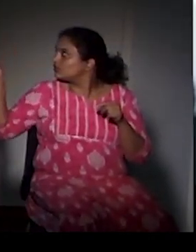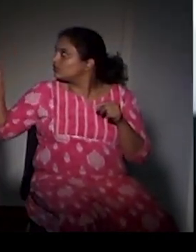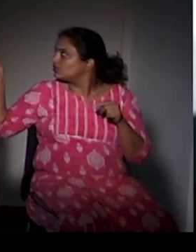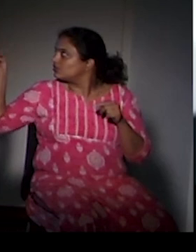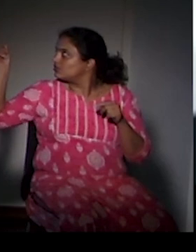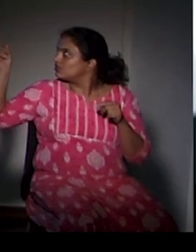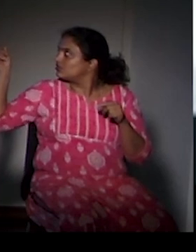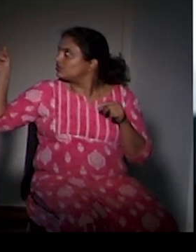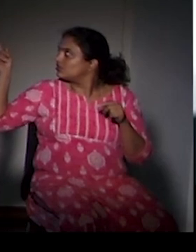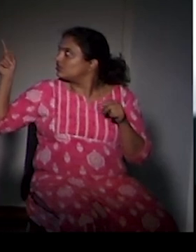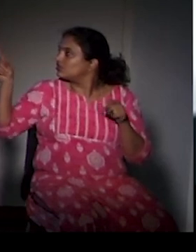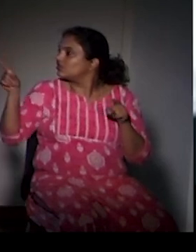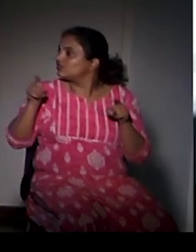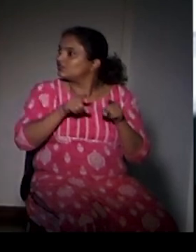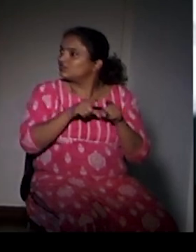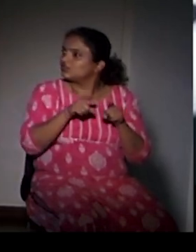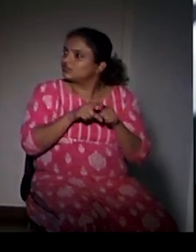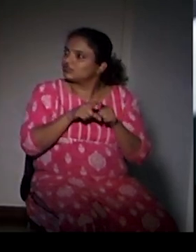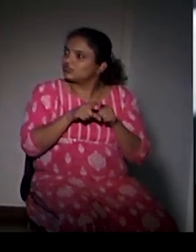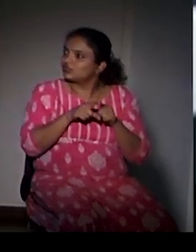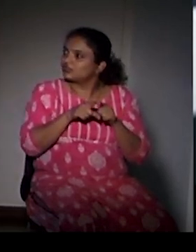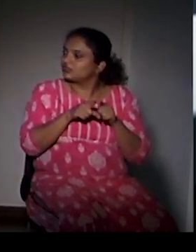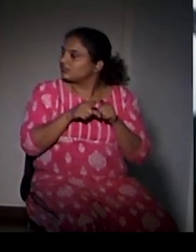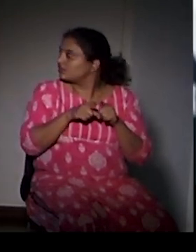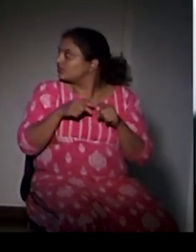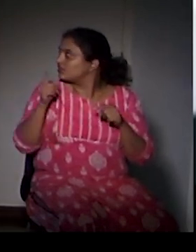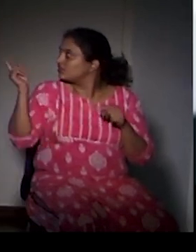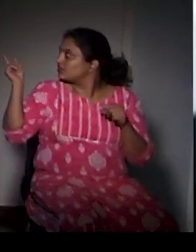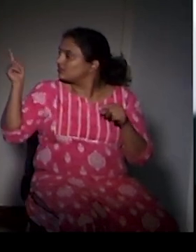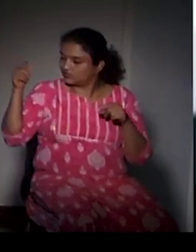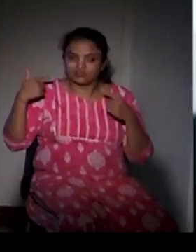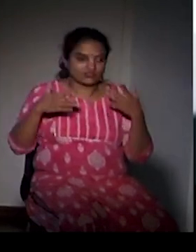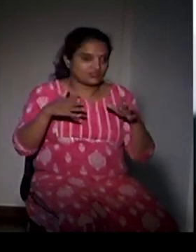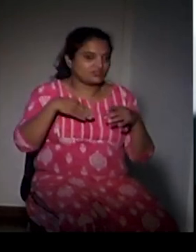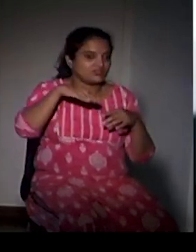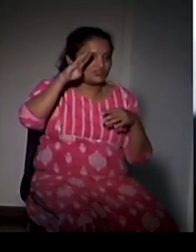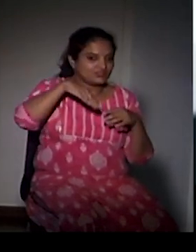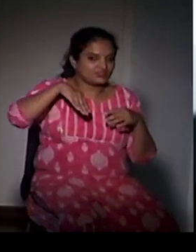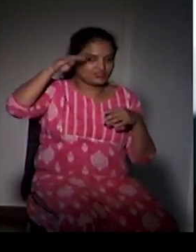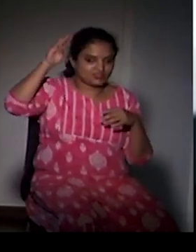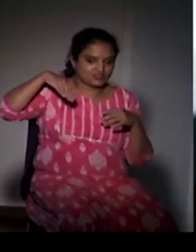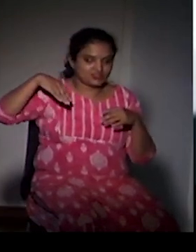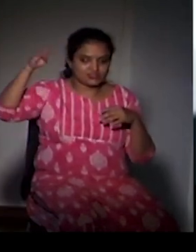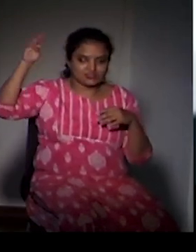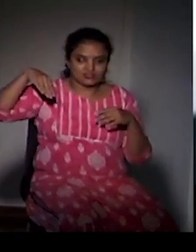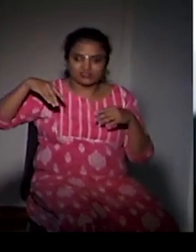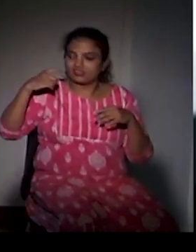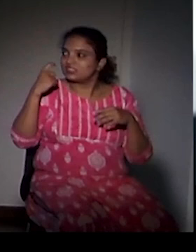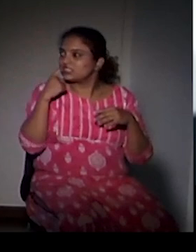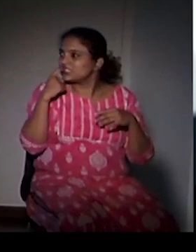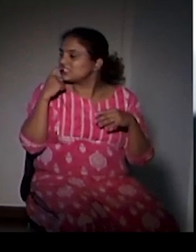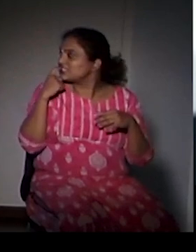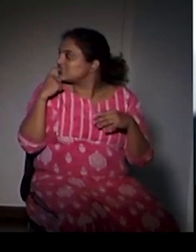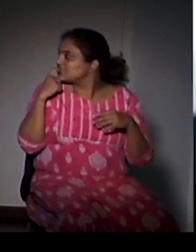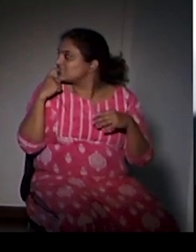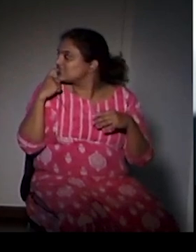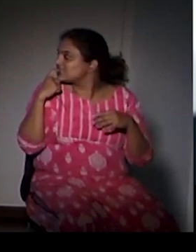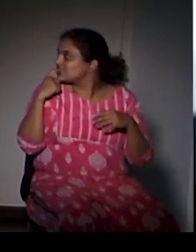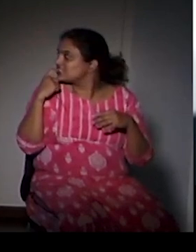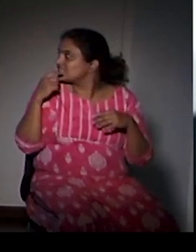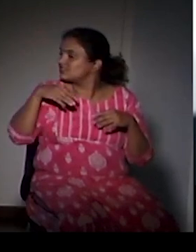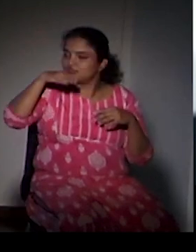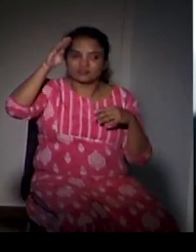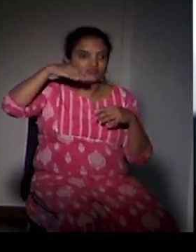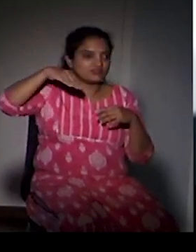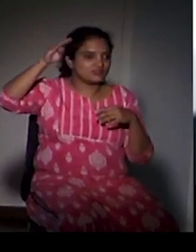being, being put together. They were still finishing off with the ladder there. And the dreaded white